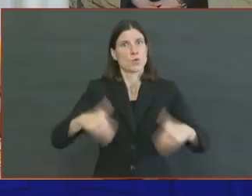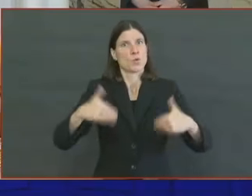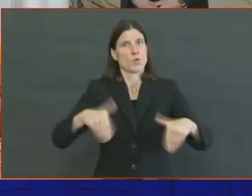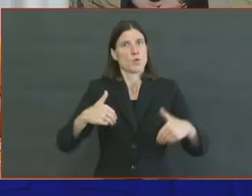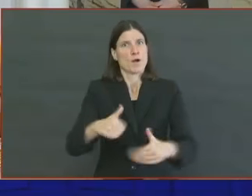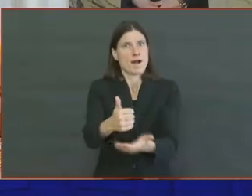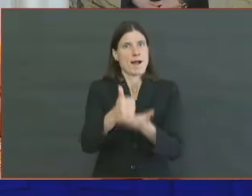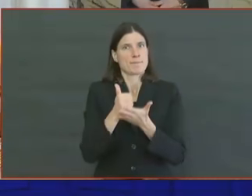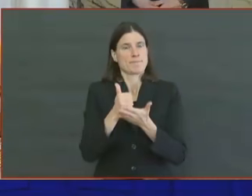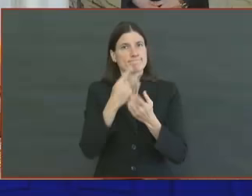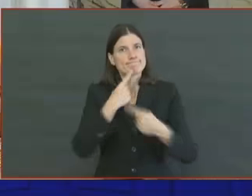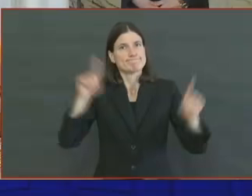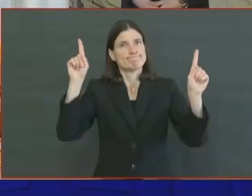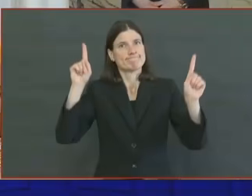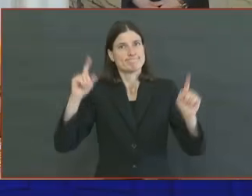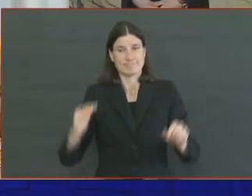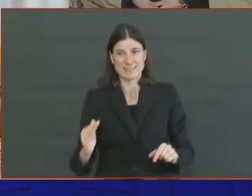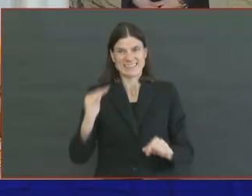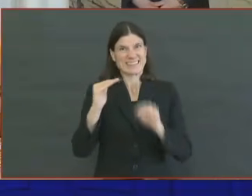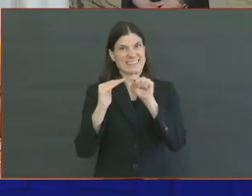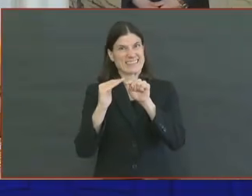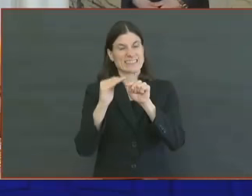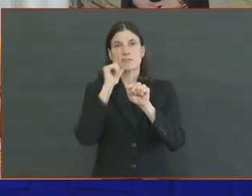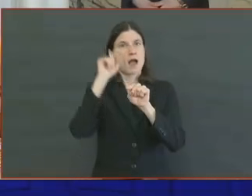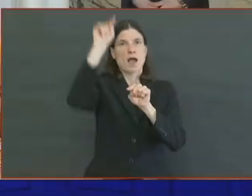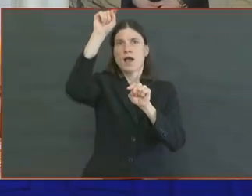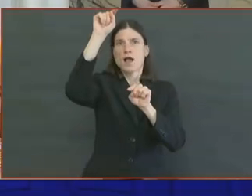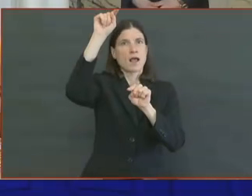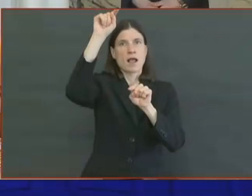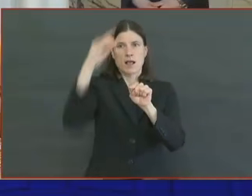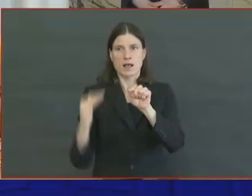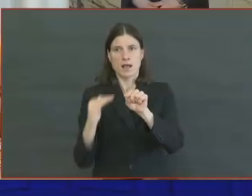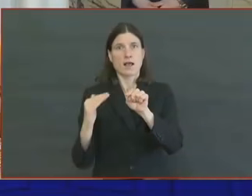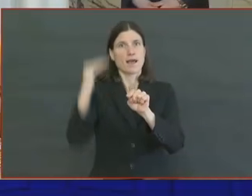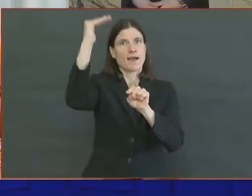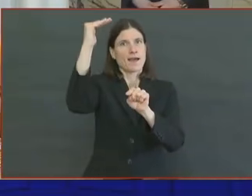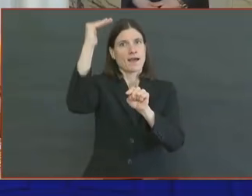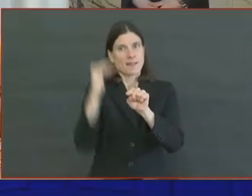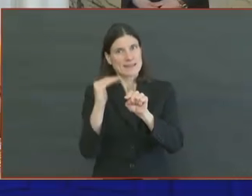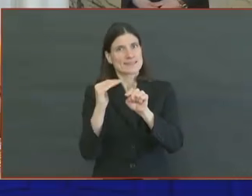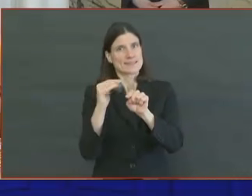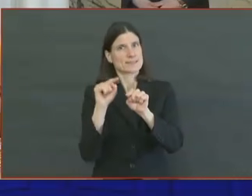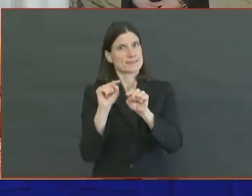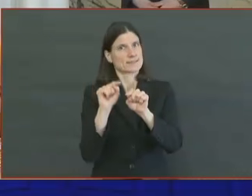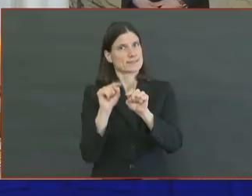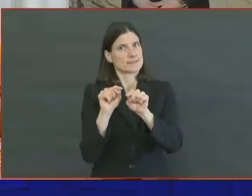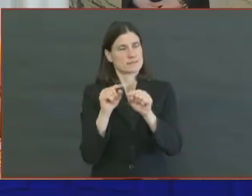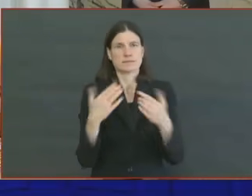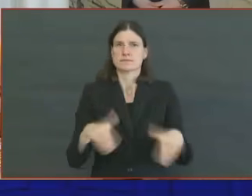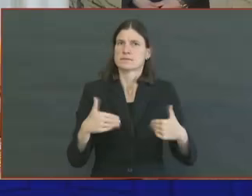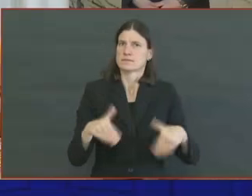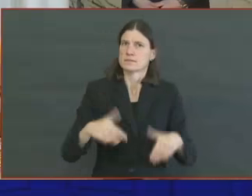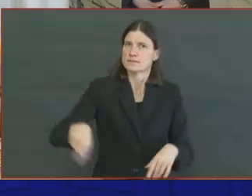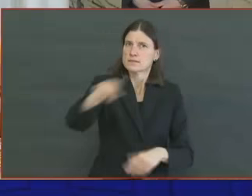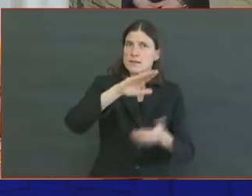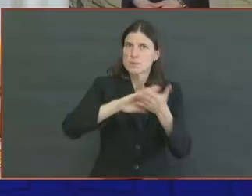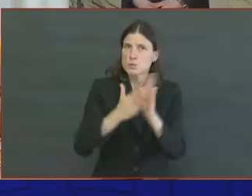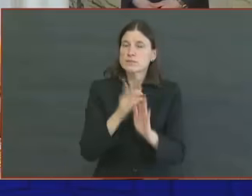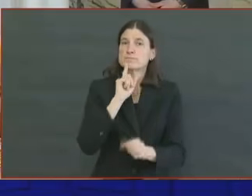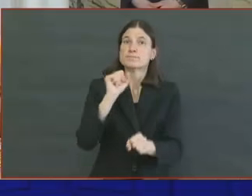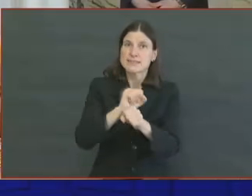worked. Thankfully, it has worked. So as a result, we've dramatically changed our